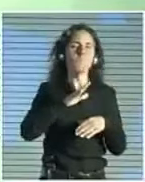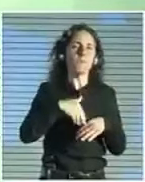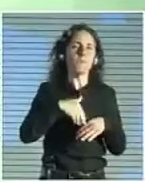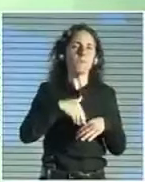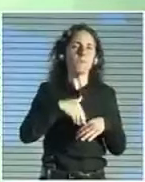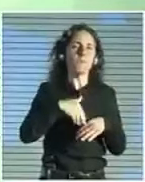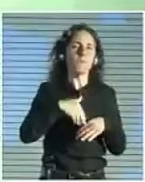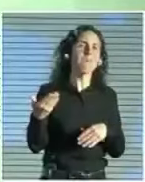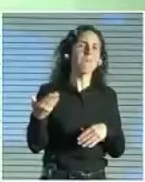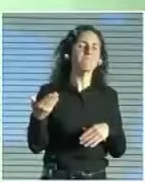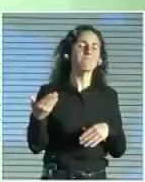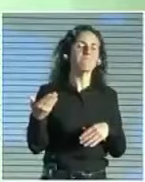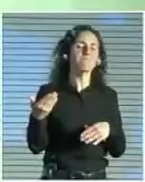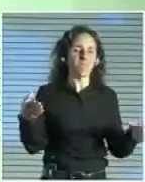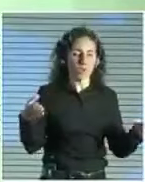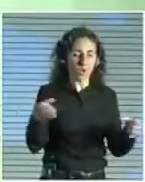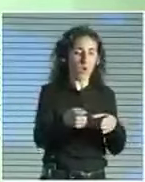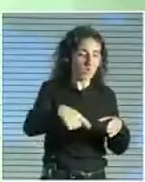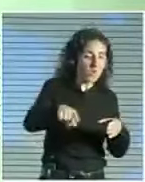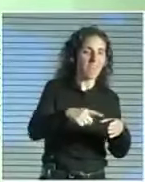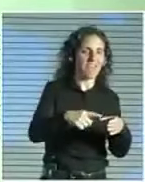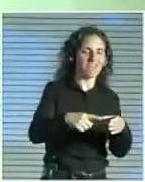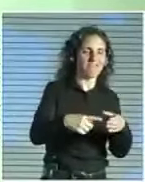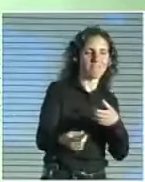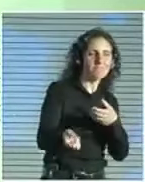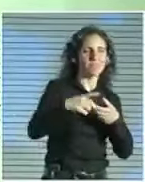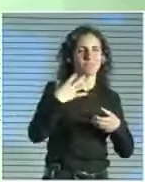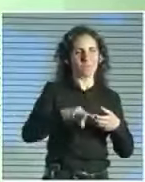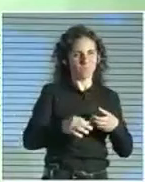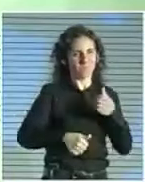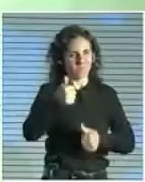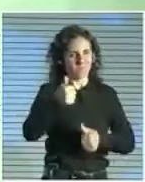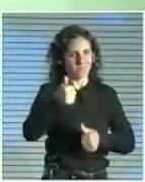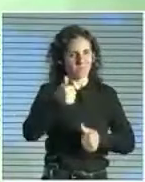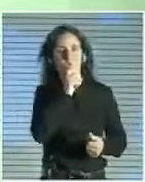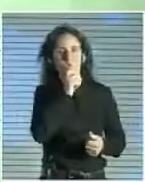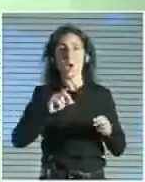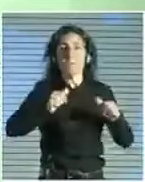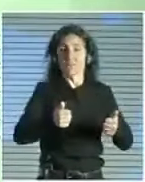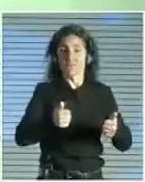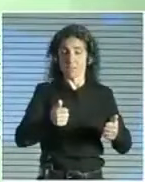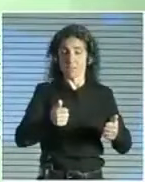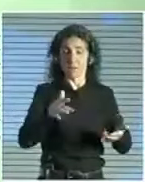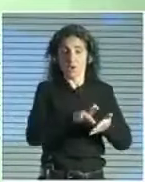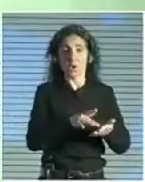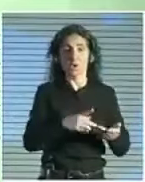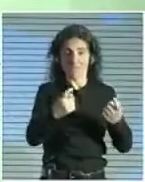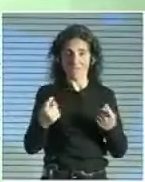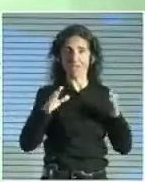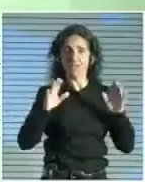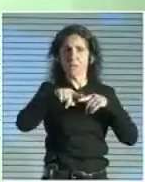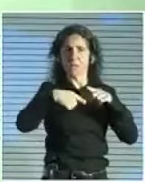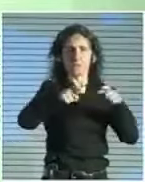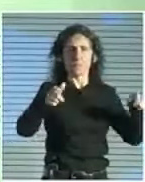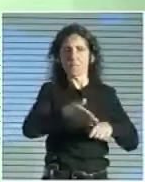that they would work together. So that's how the North Star group works. And I think they work really well. Interestingly, as time has moved on and